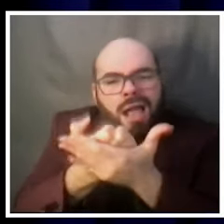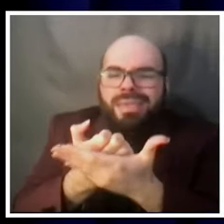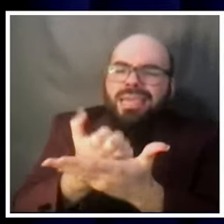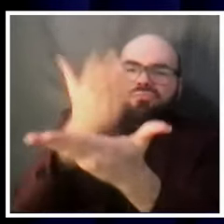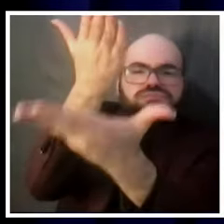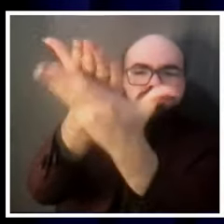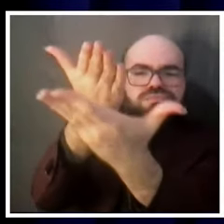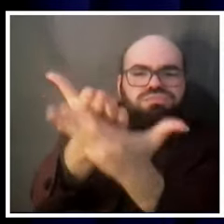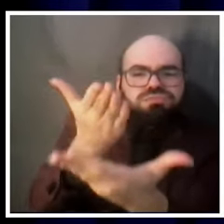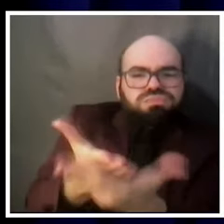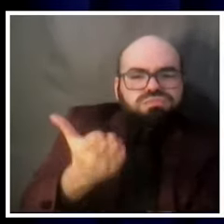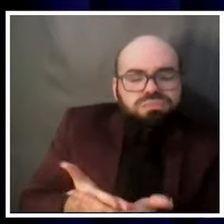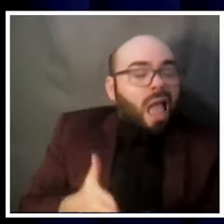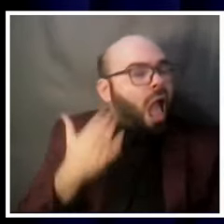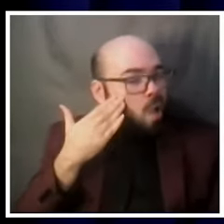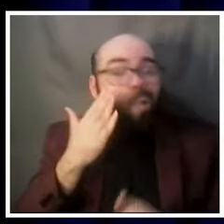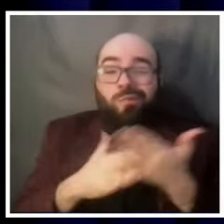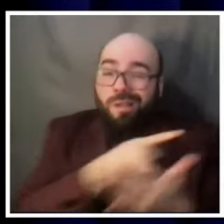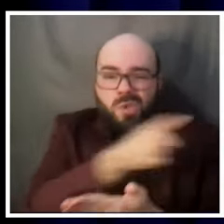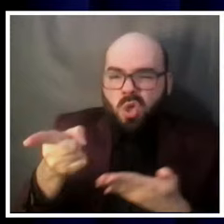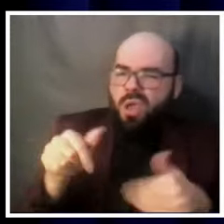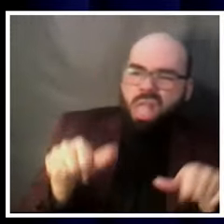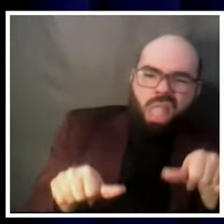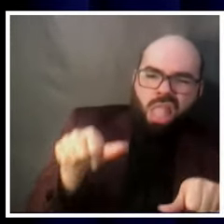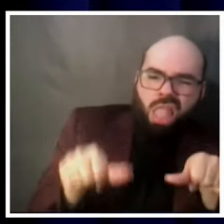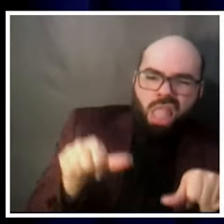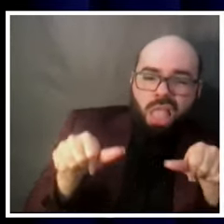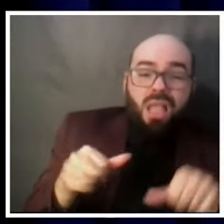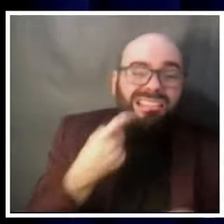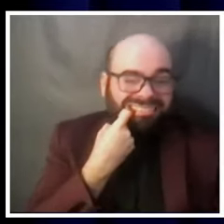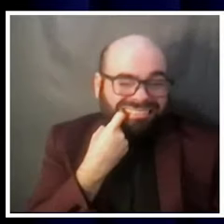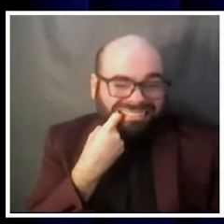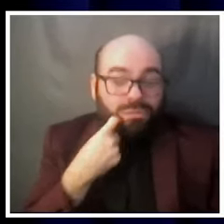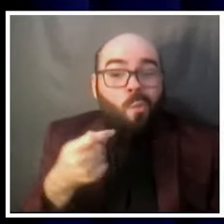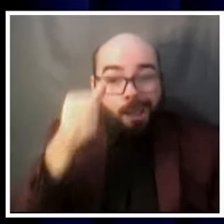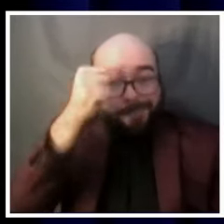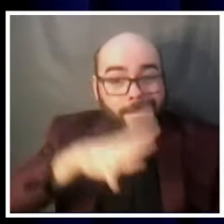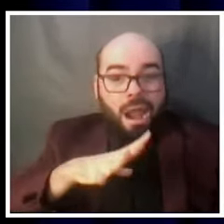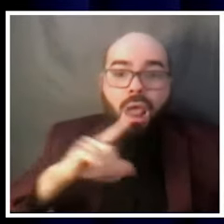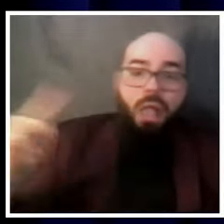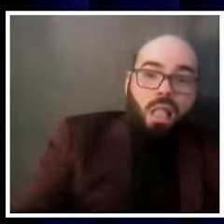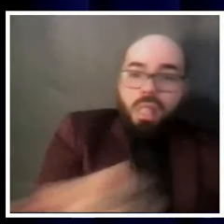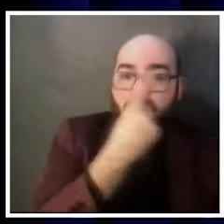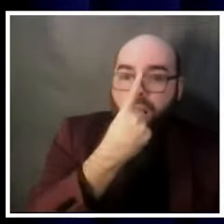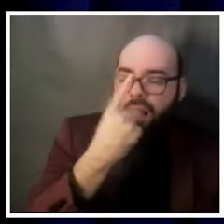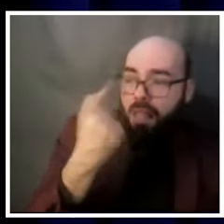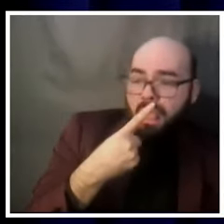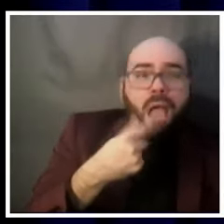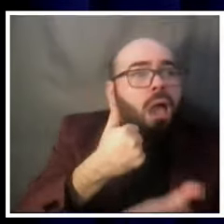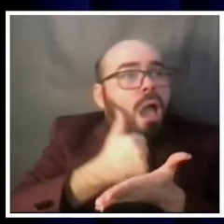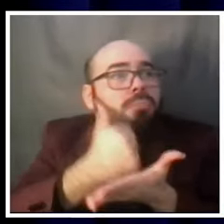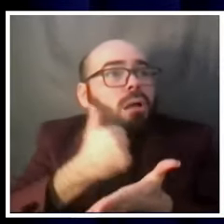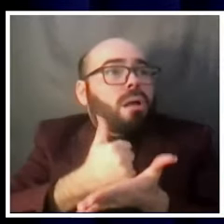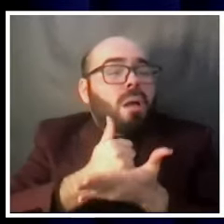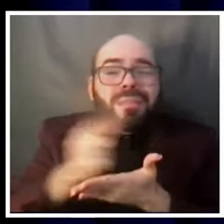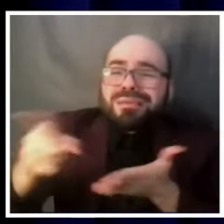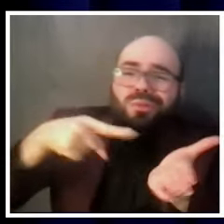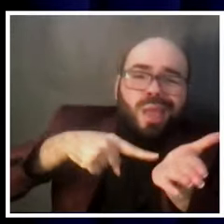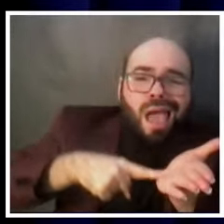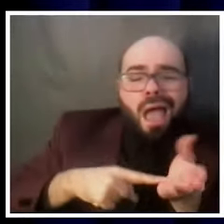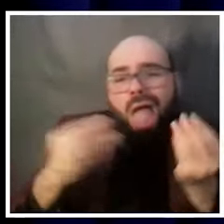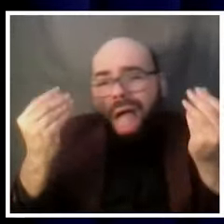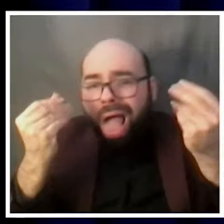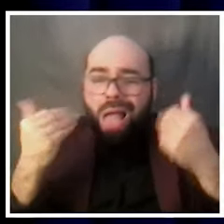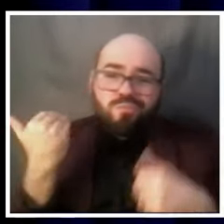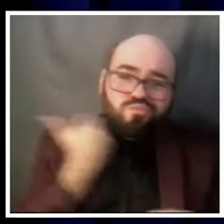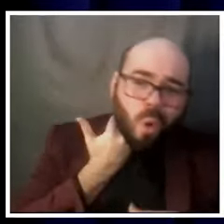Just the other day, a defeated-looking guy came up to me and asked if I could help. He was drowning in debt.